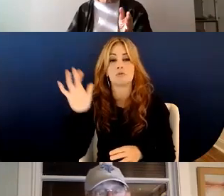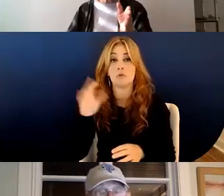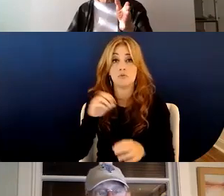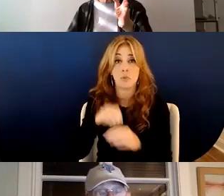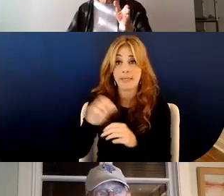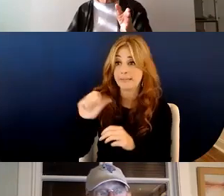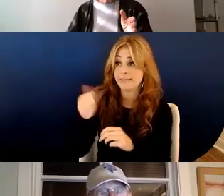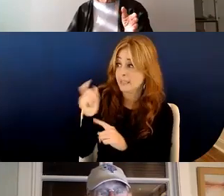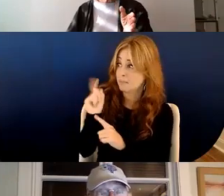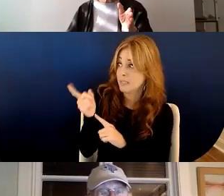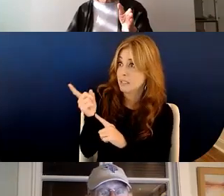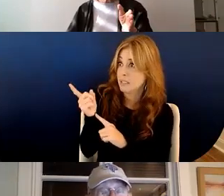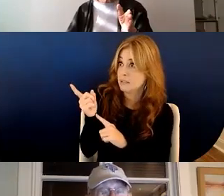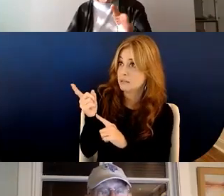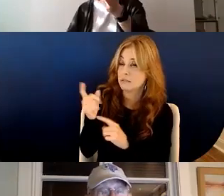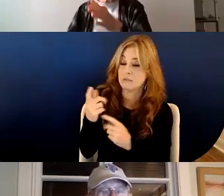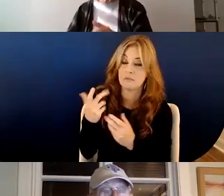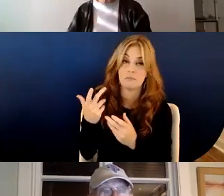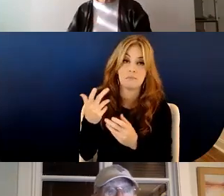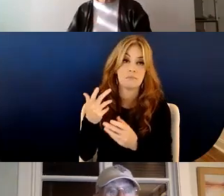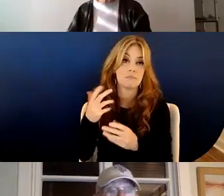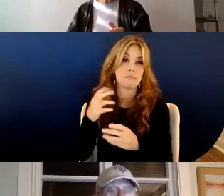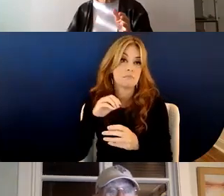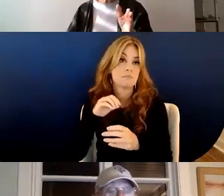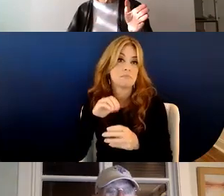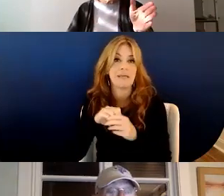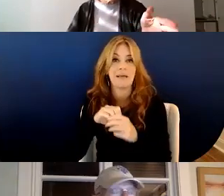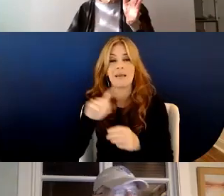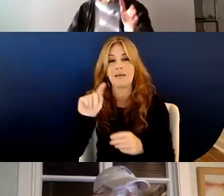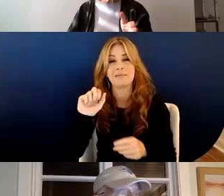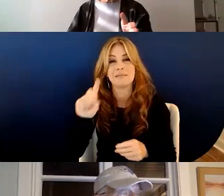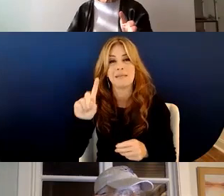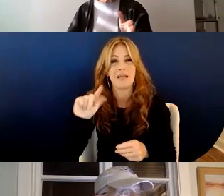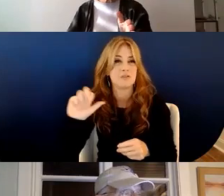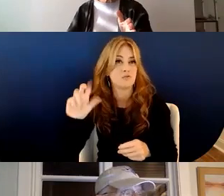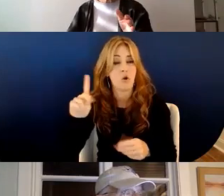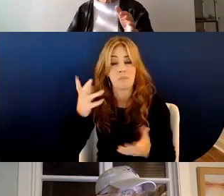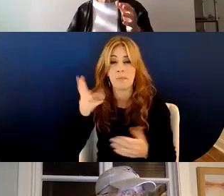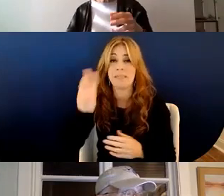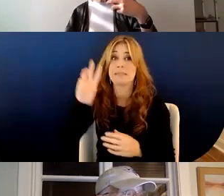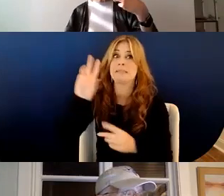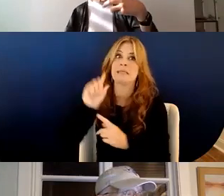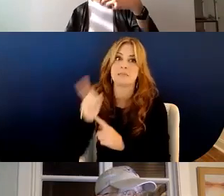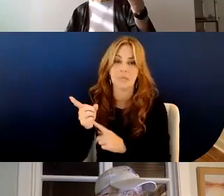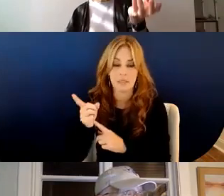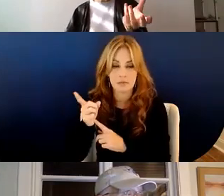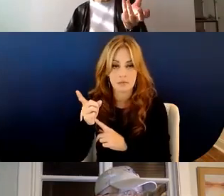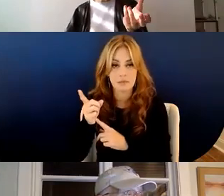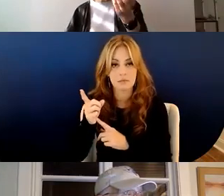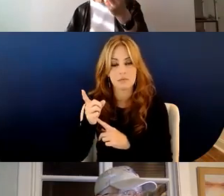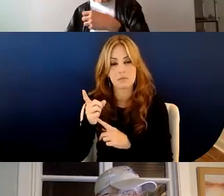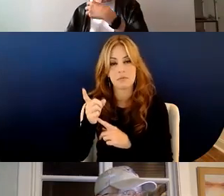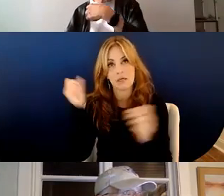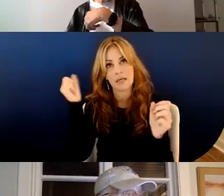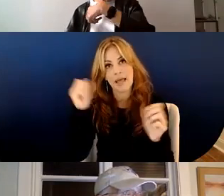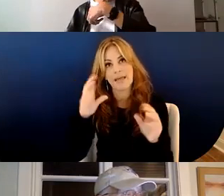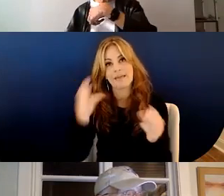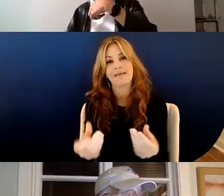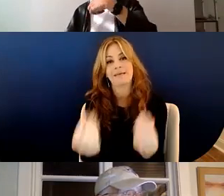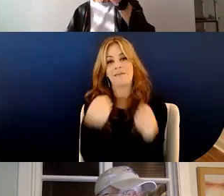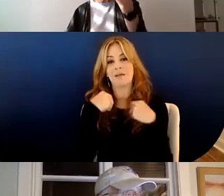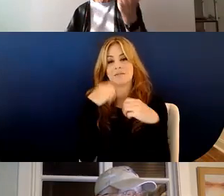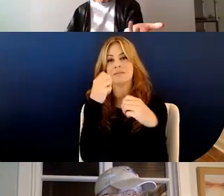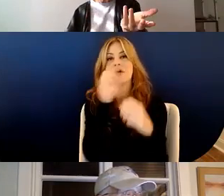or maybe in a ed talk mode, take 6 minutes and do a visualization